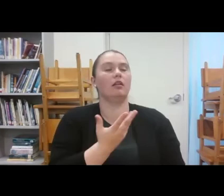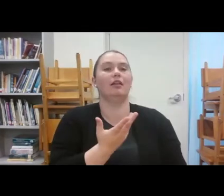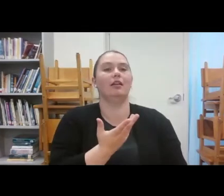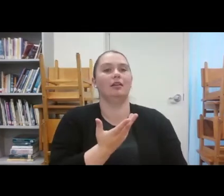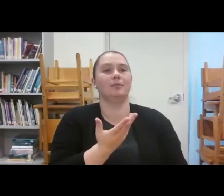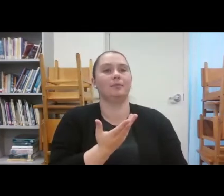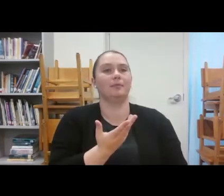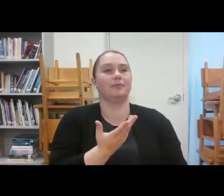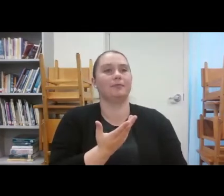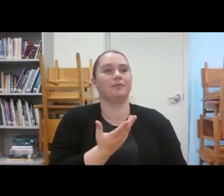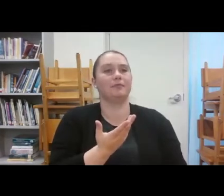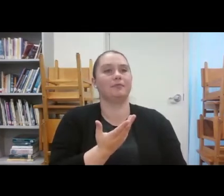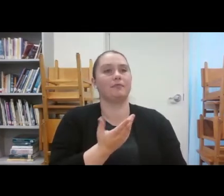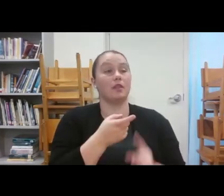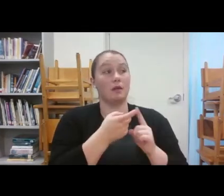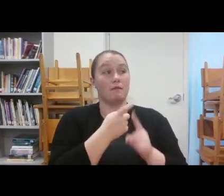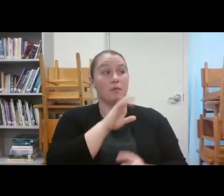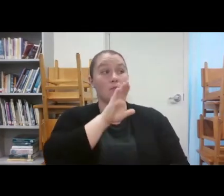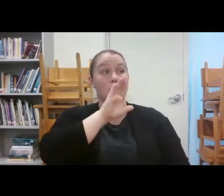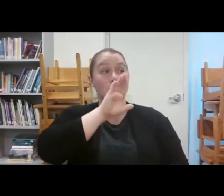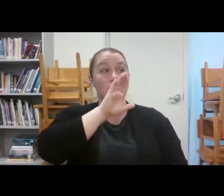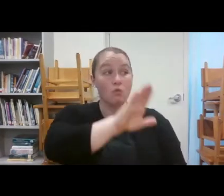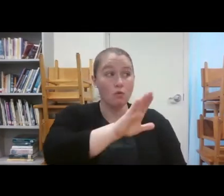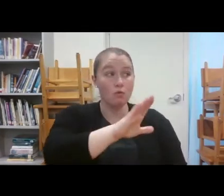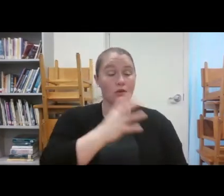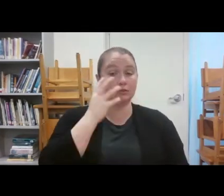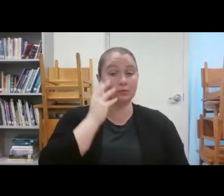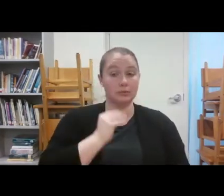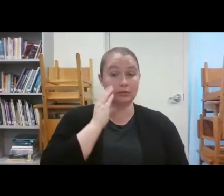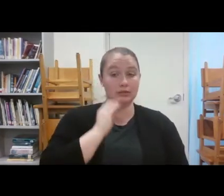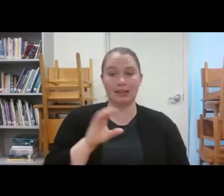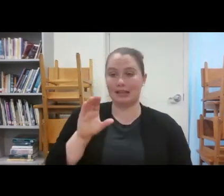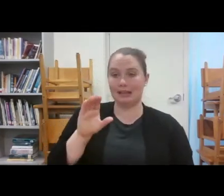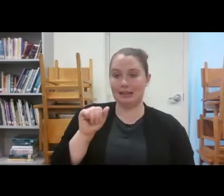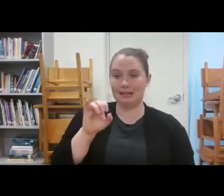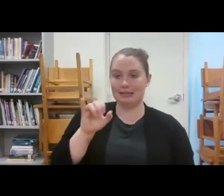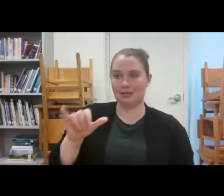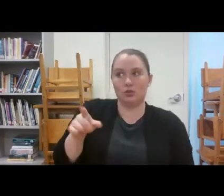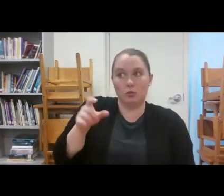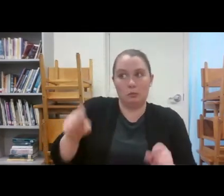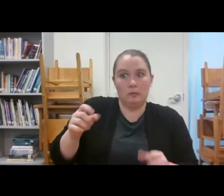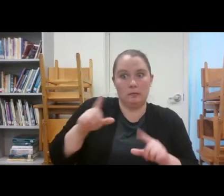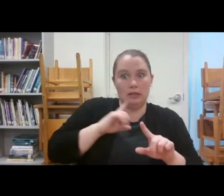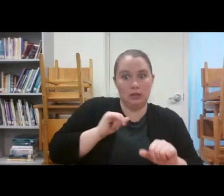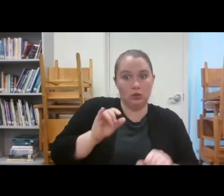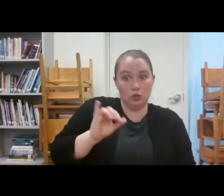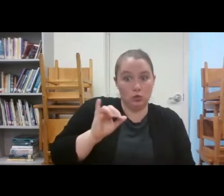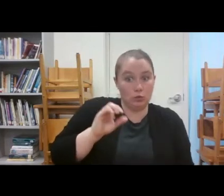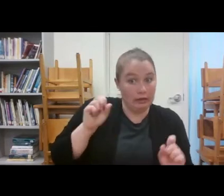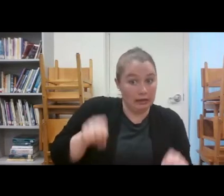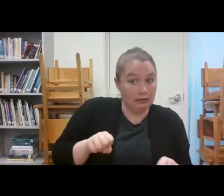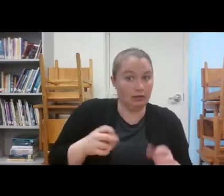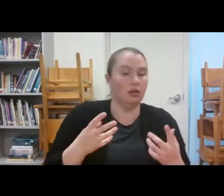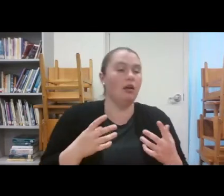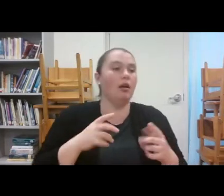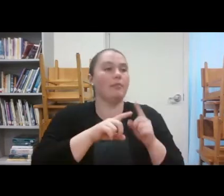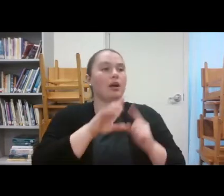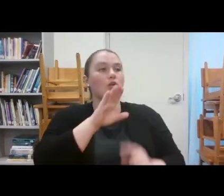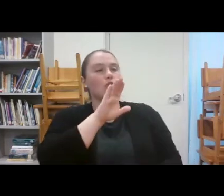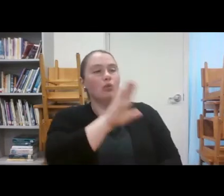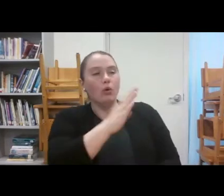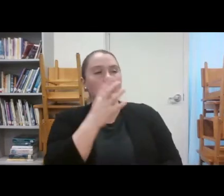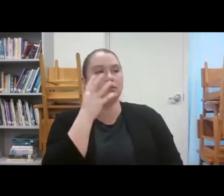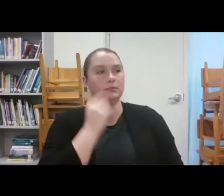In your experience, and Casey, you maybe can answer this as well. In your experience, is